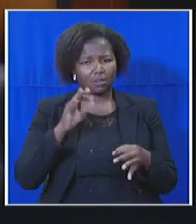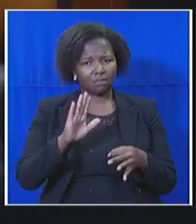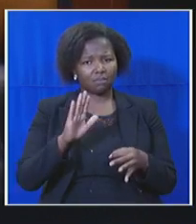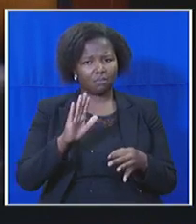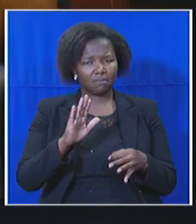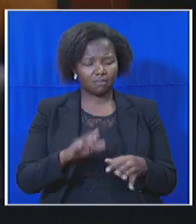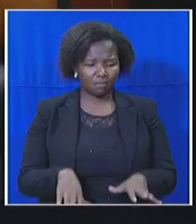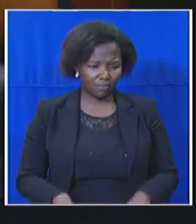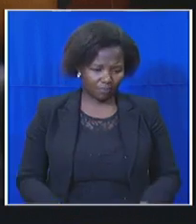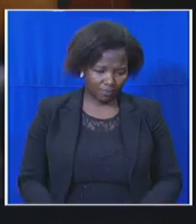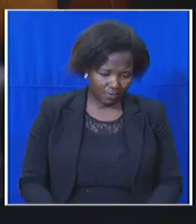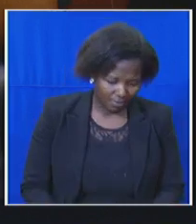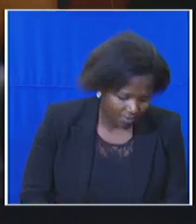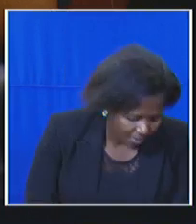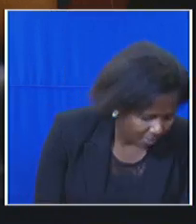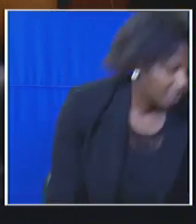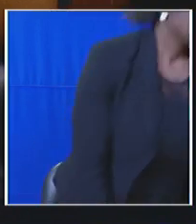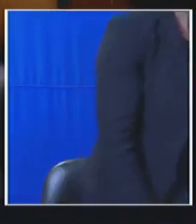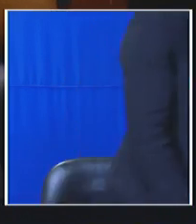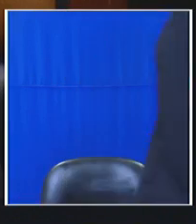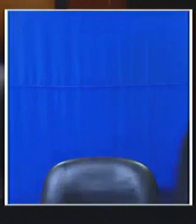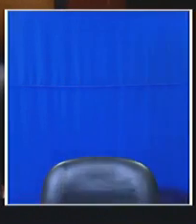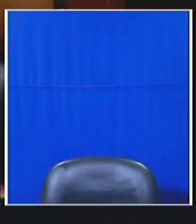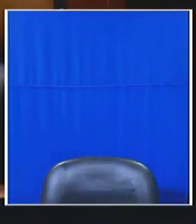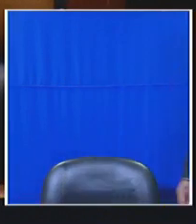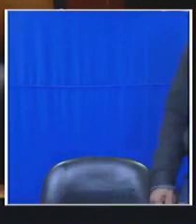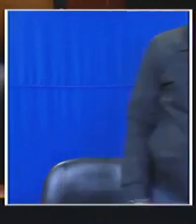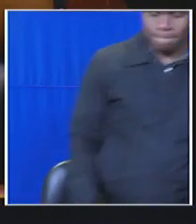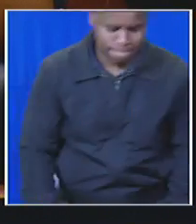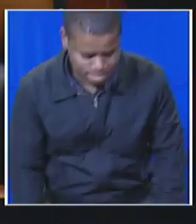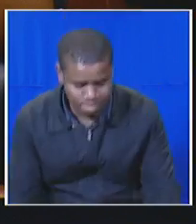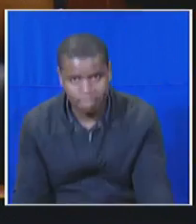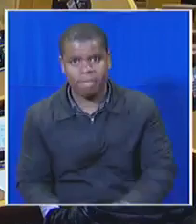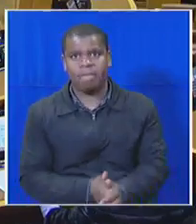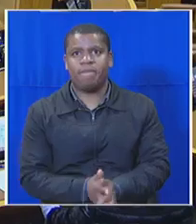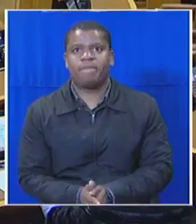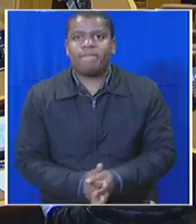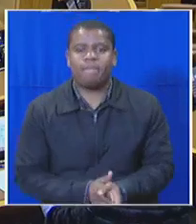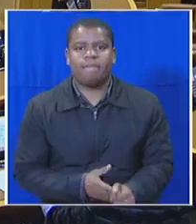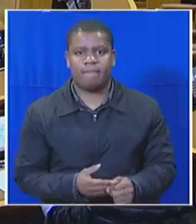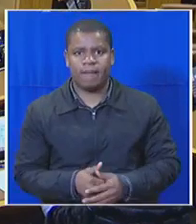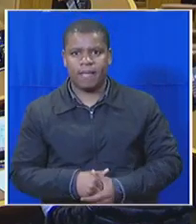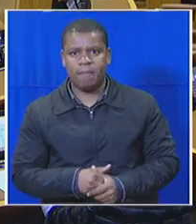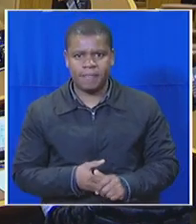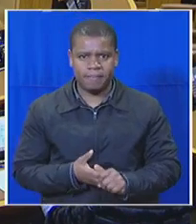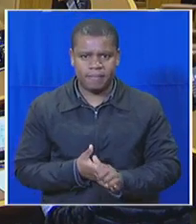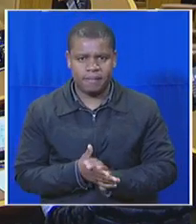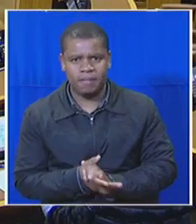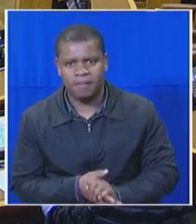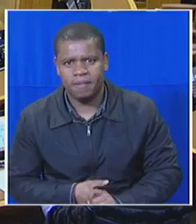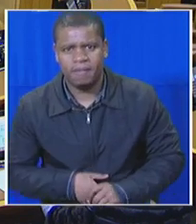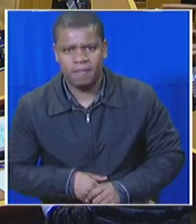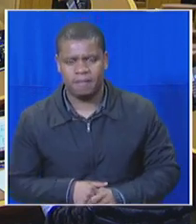Yes. Honourable Nkwinti. Sekela Sondeto enkosi. Ndifuna uthetha kulo